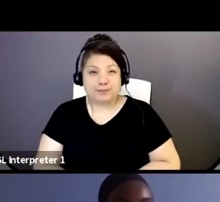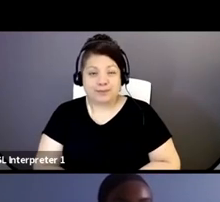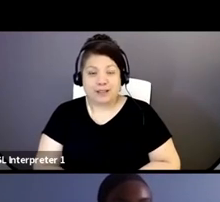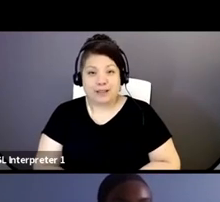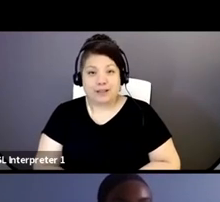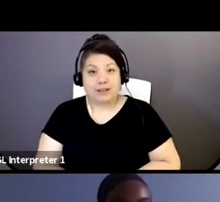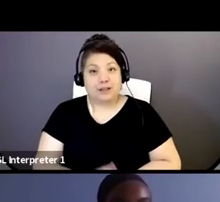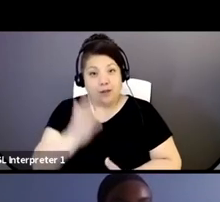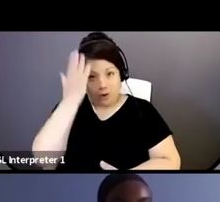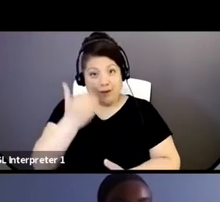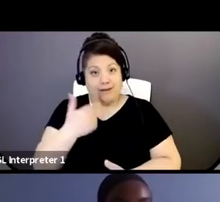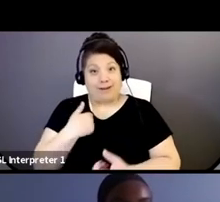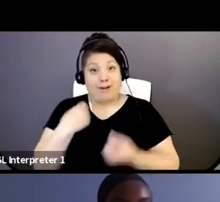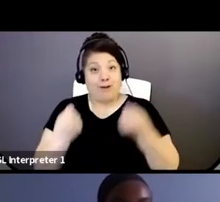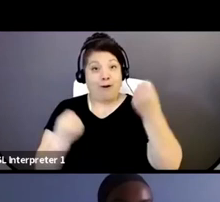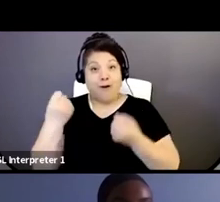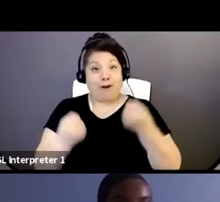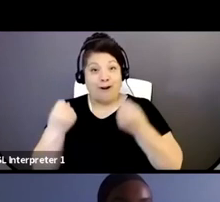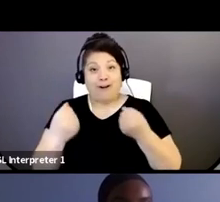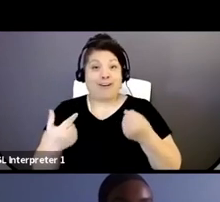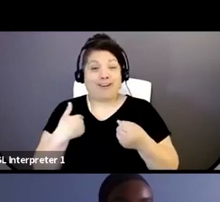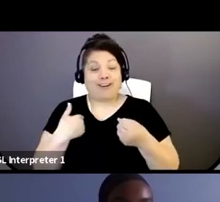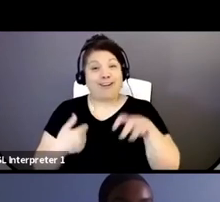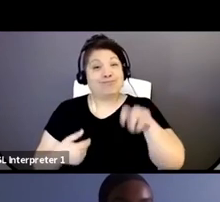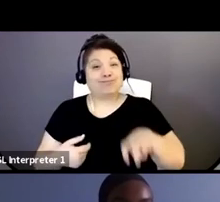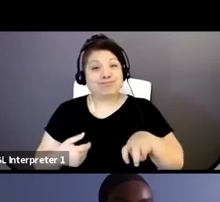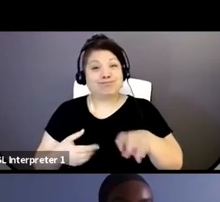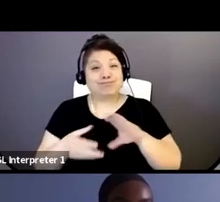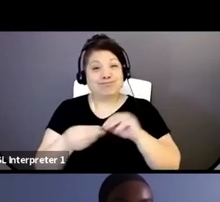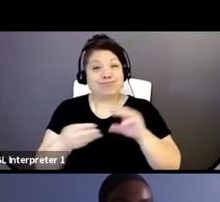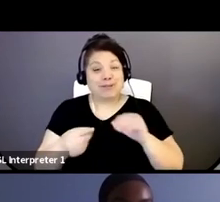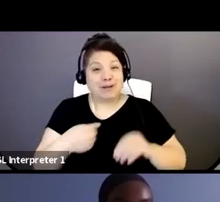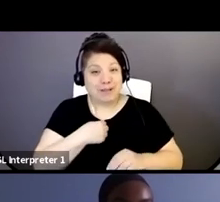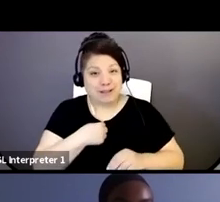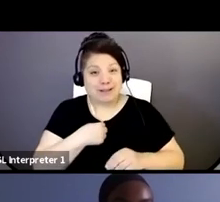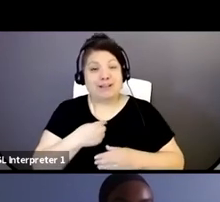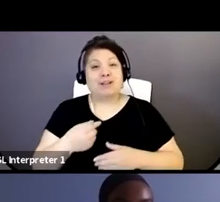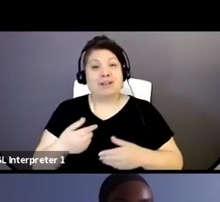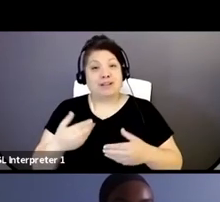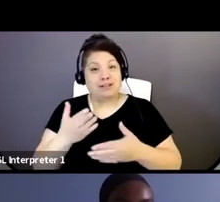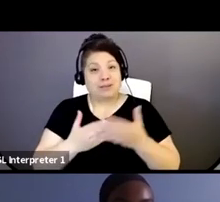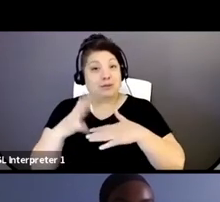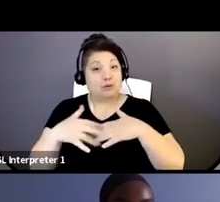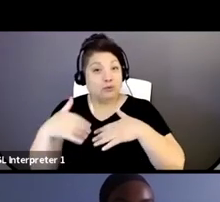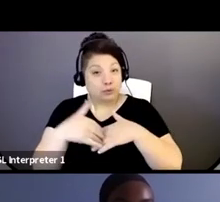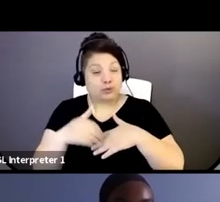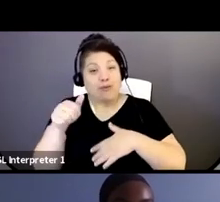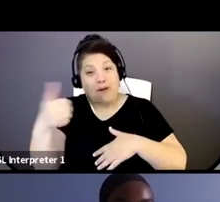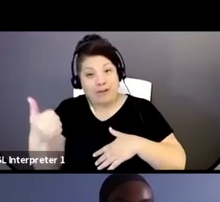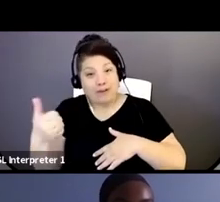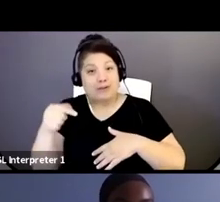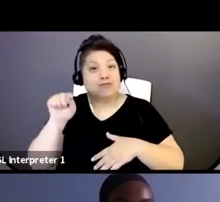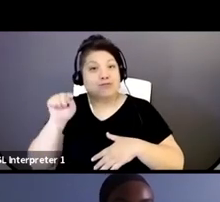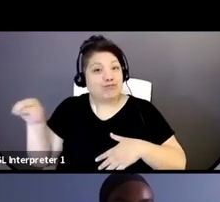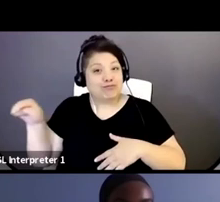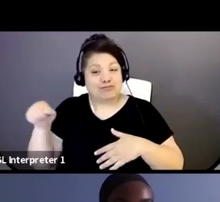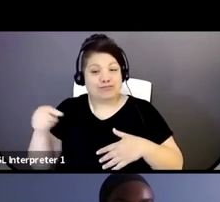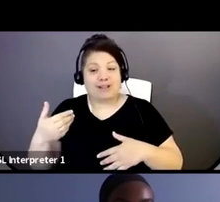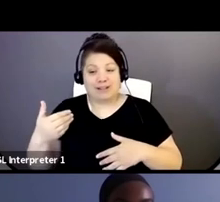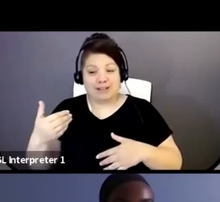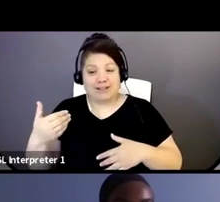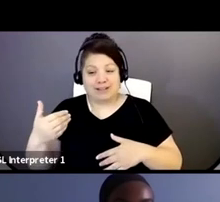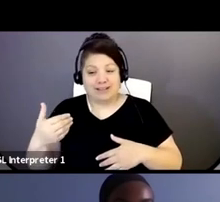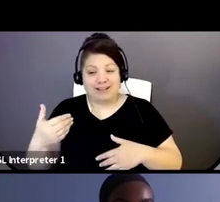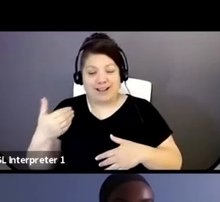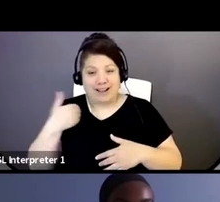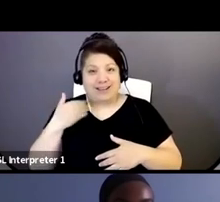actually I'm in a car right now, myself and like some other Indigenous folks, we got some Neheao and